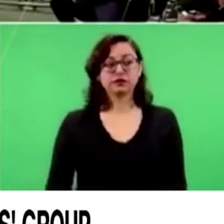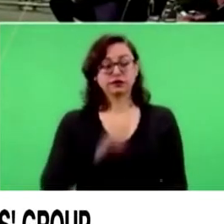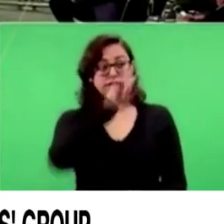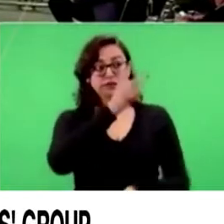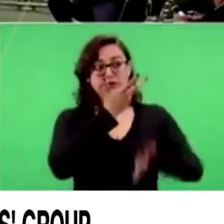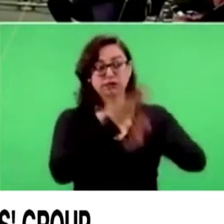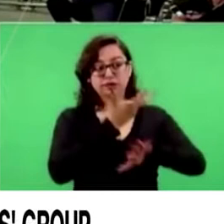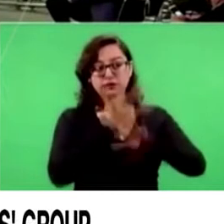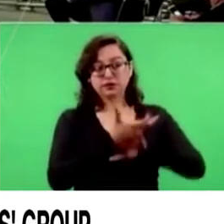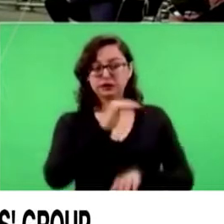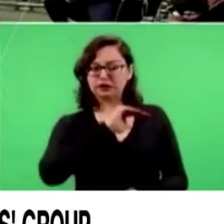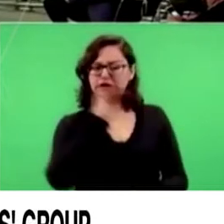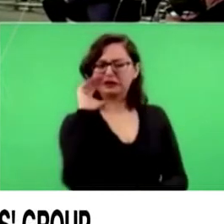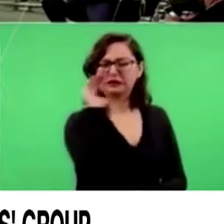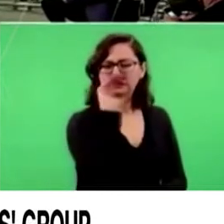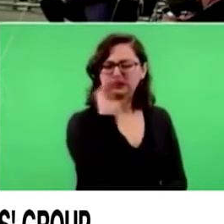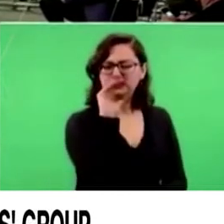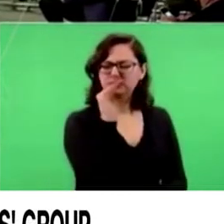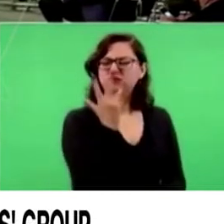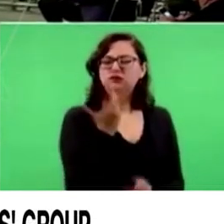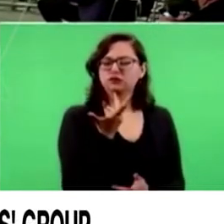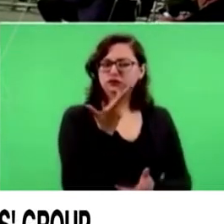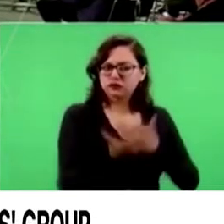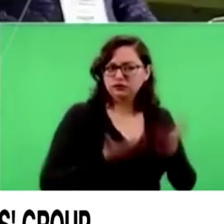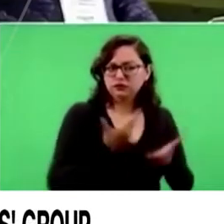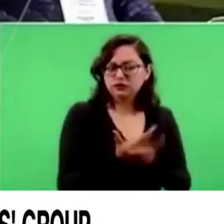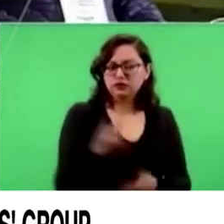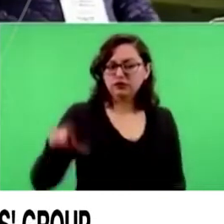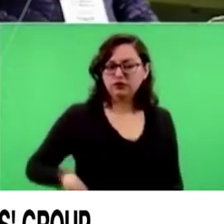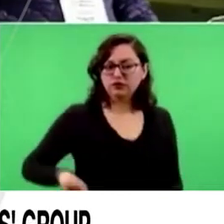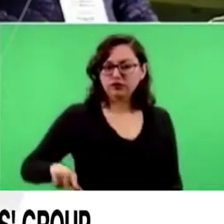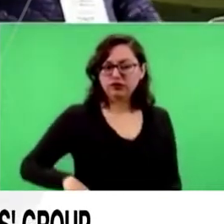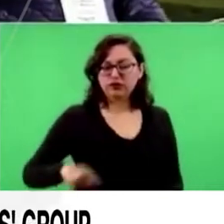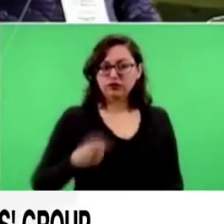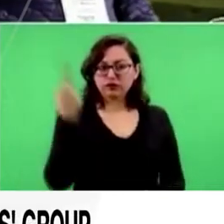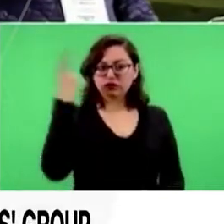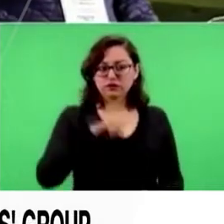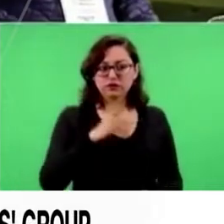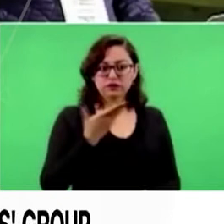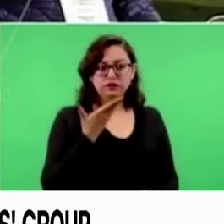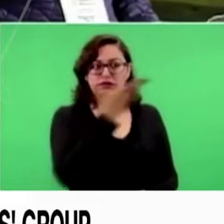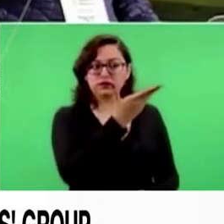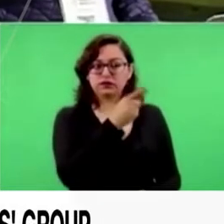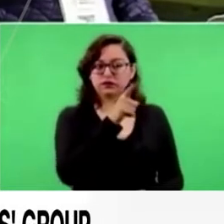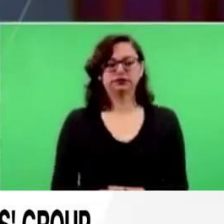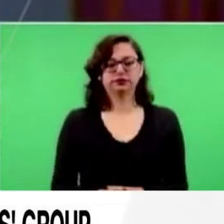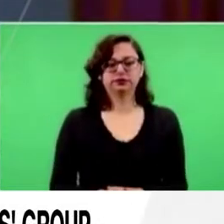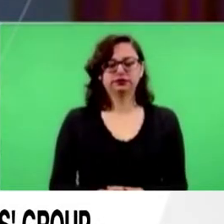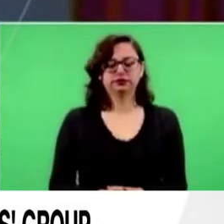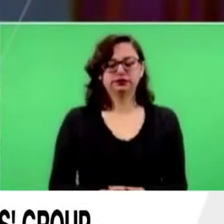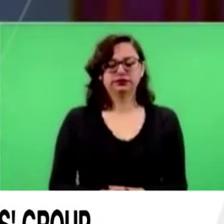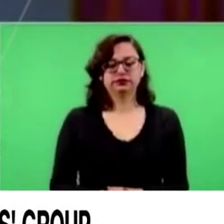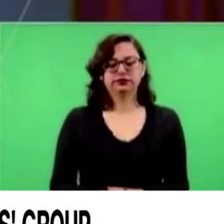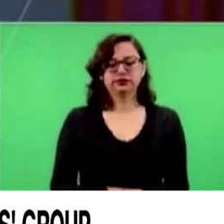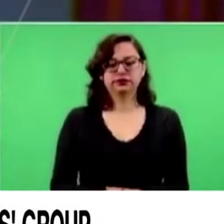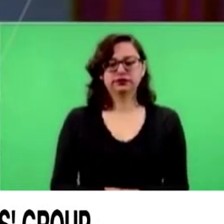is seeking to undermine his government. López Obrador was later asked if he believed the United States government was seeking to